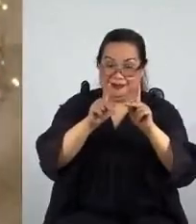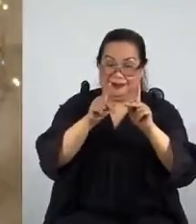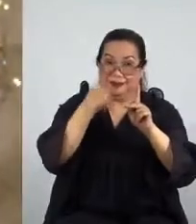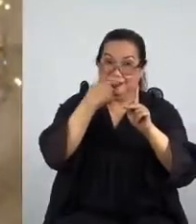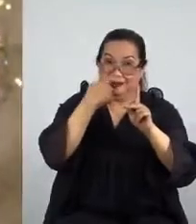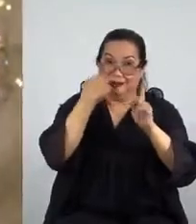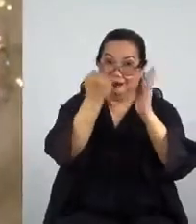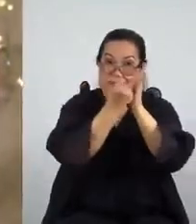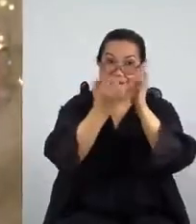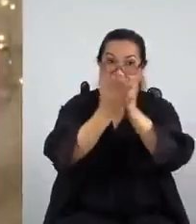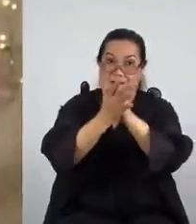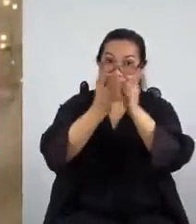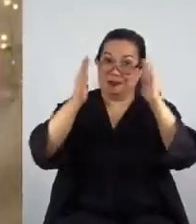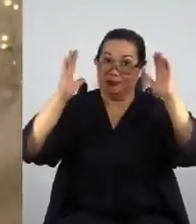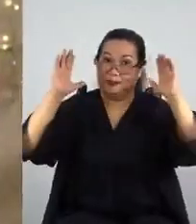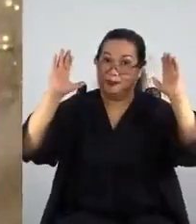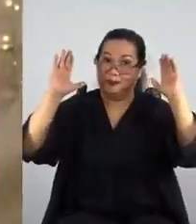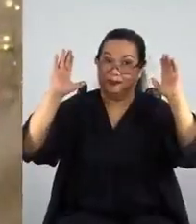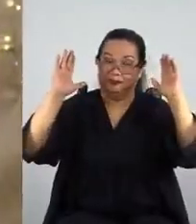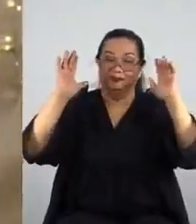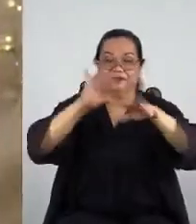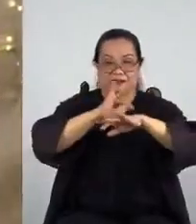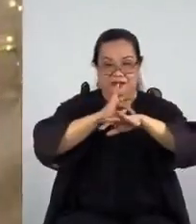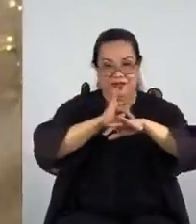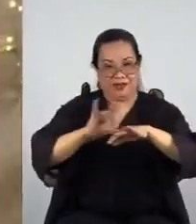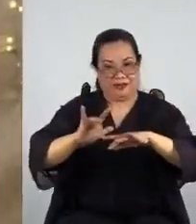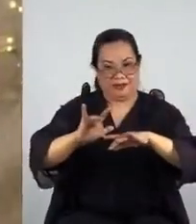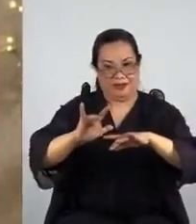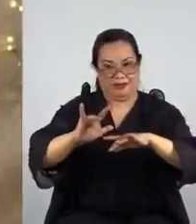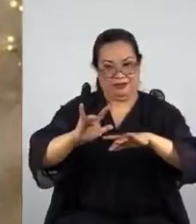who were crucified were naked.